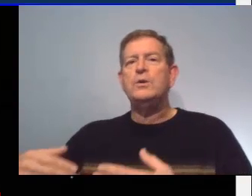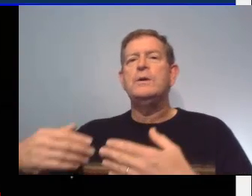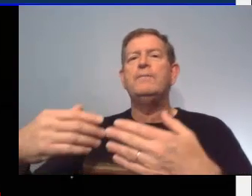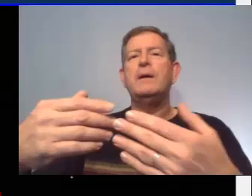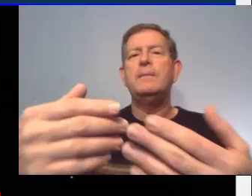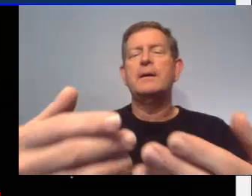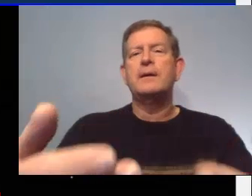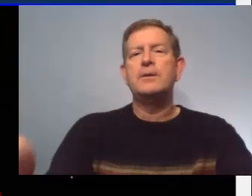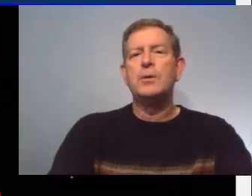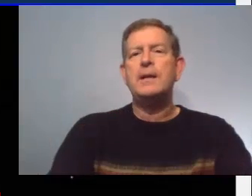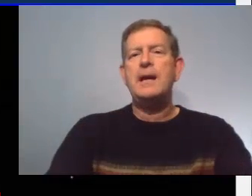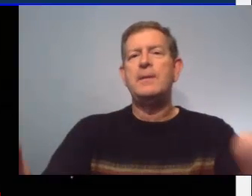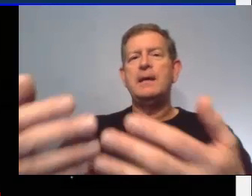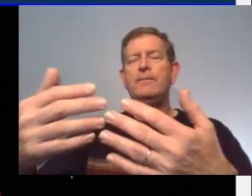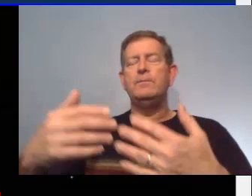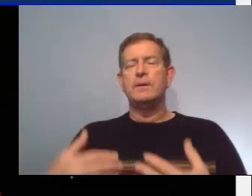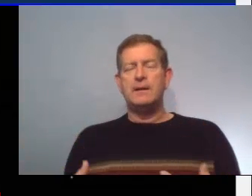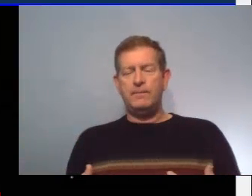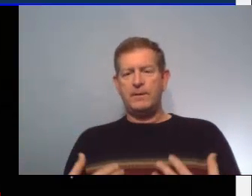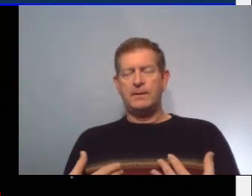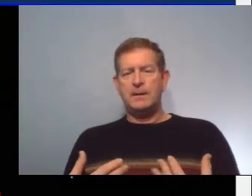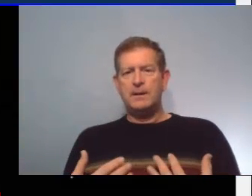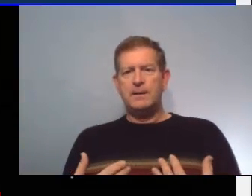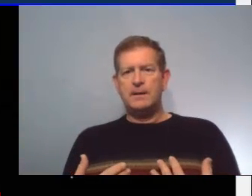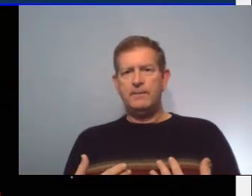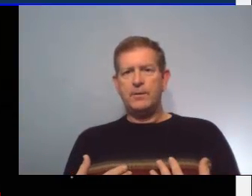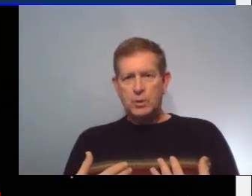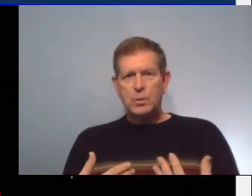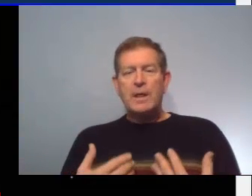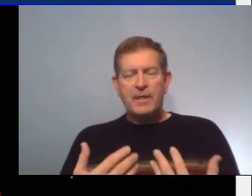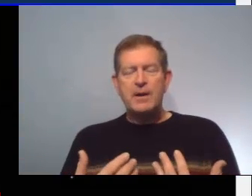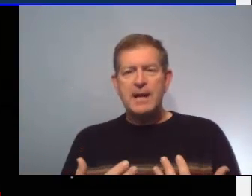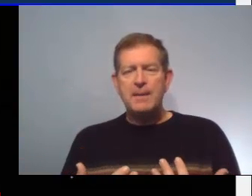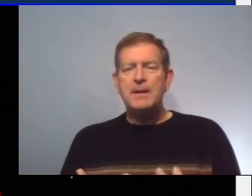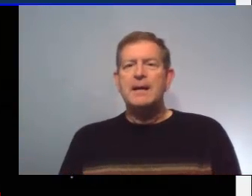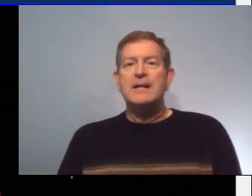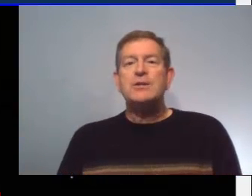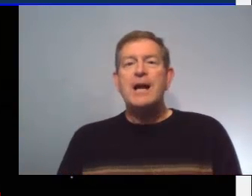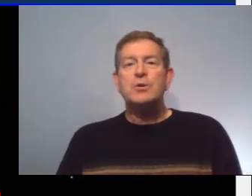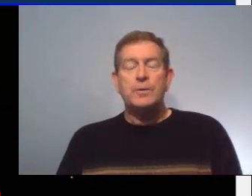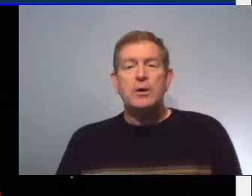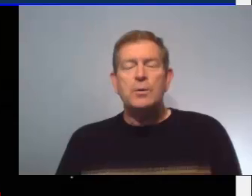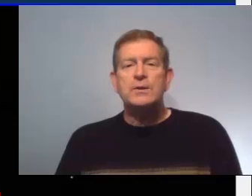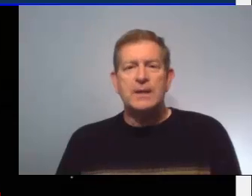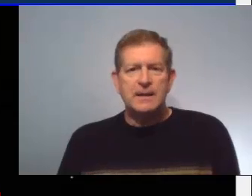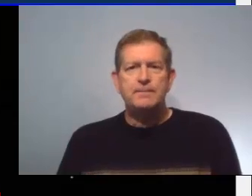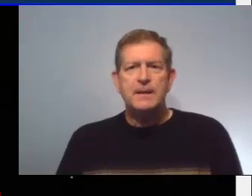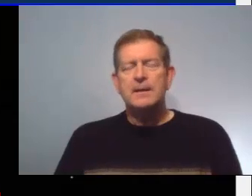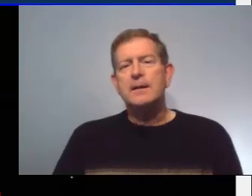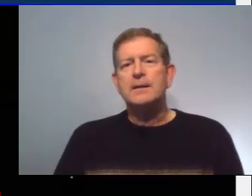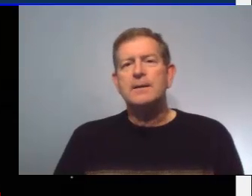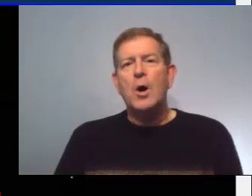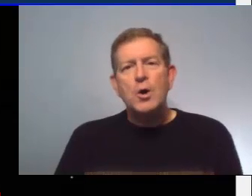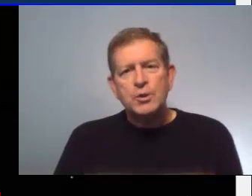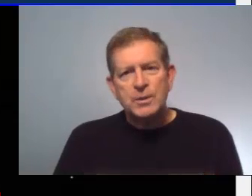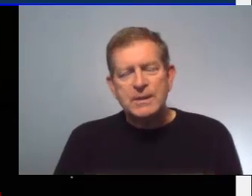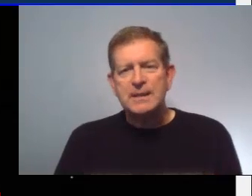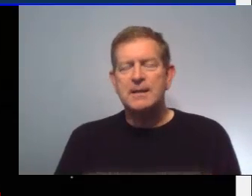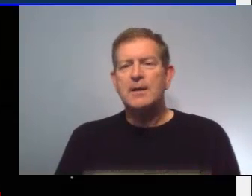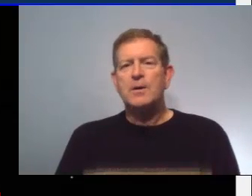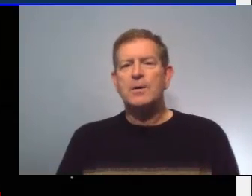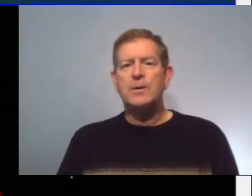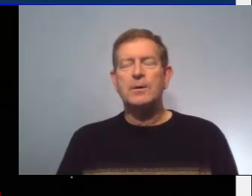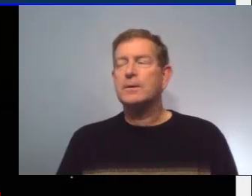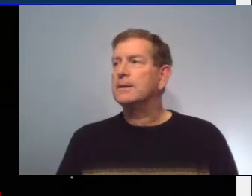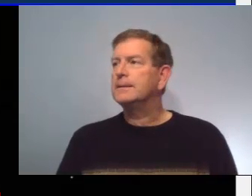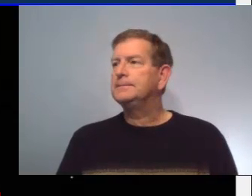If once you give them your name and they give you their name, it's natural that you would say